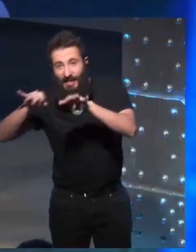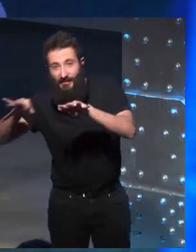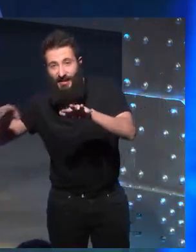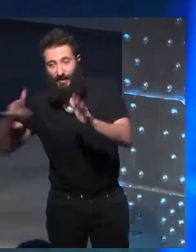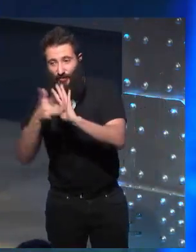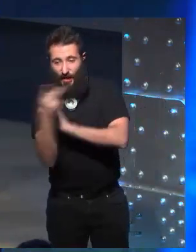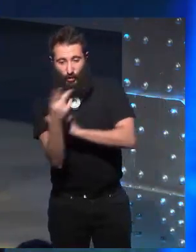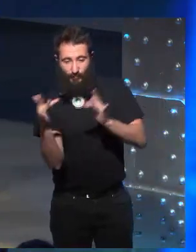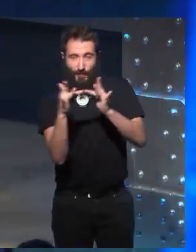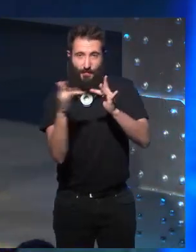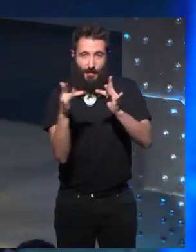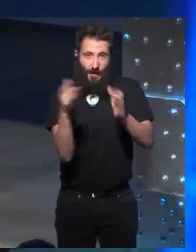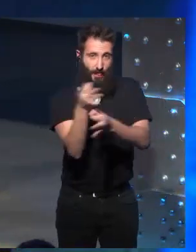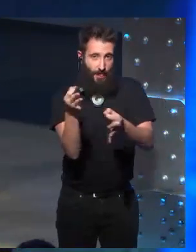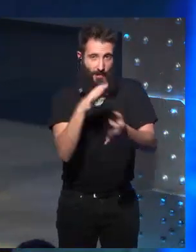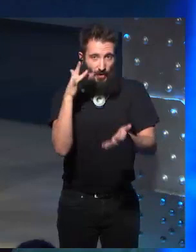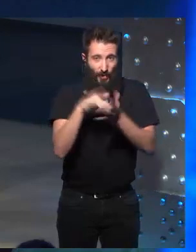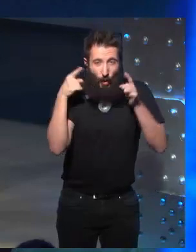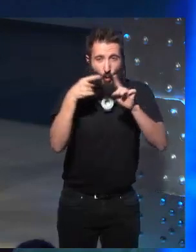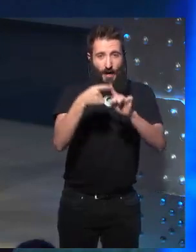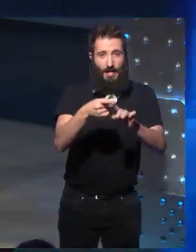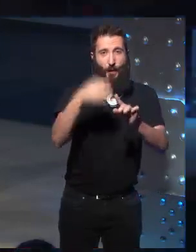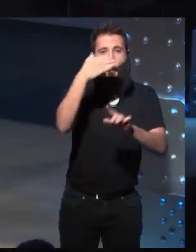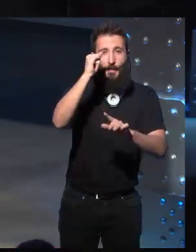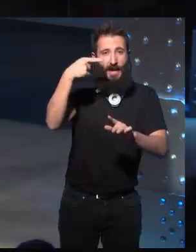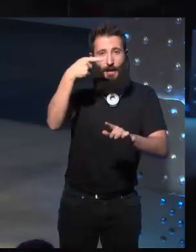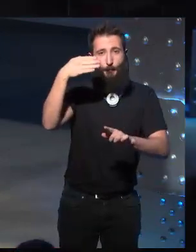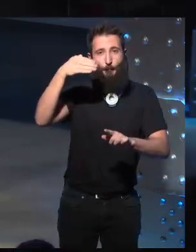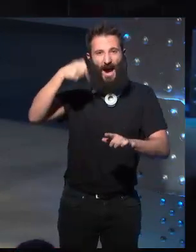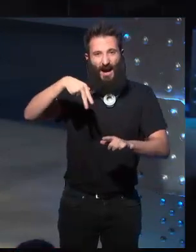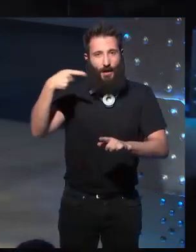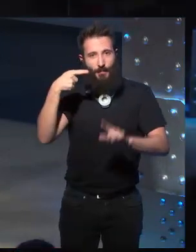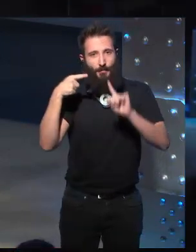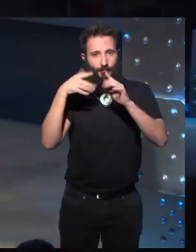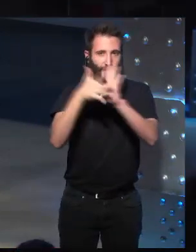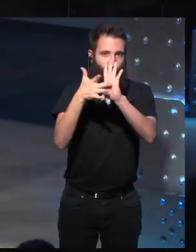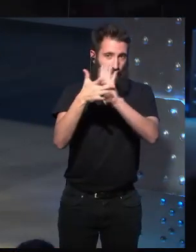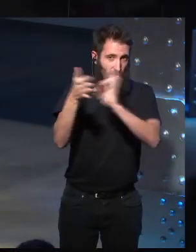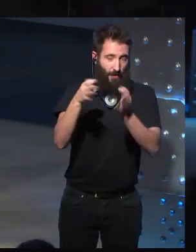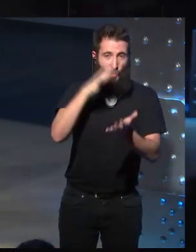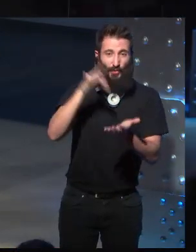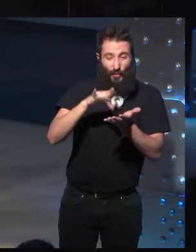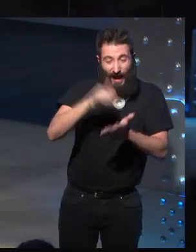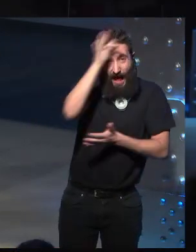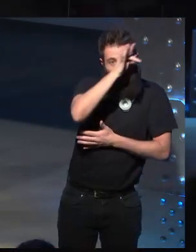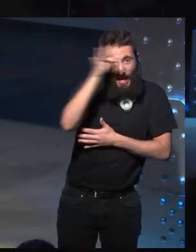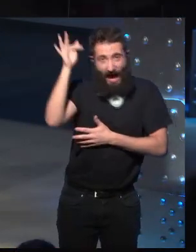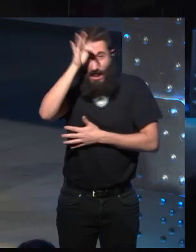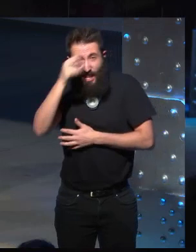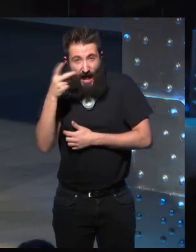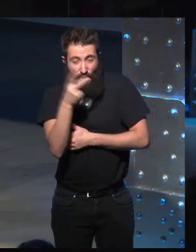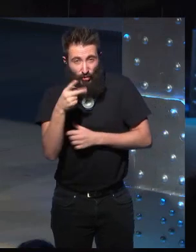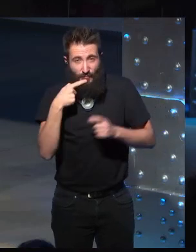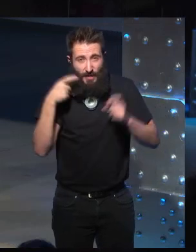grail of science today, of theoretical physics, is to find a theory that merges quantum physics